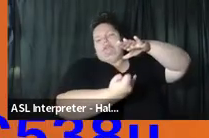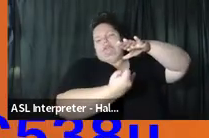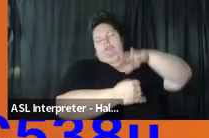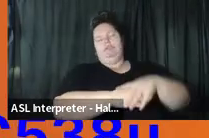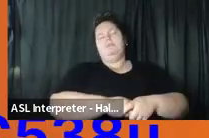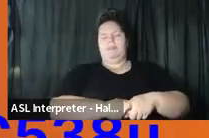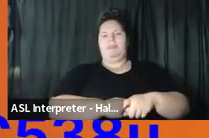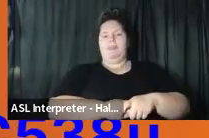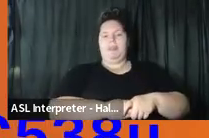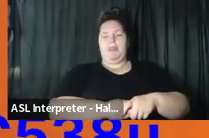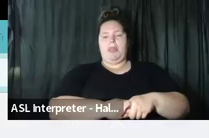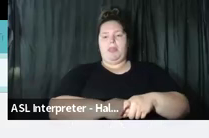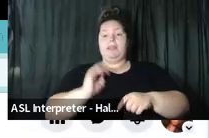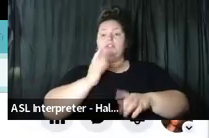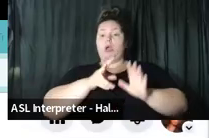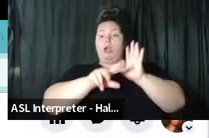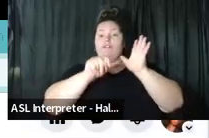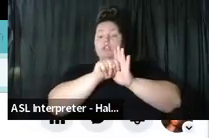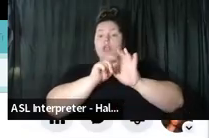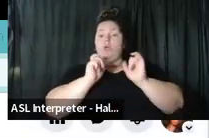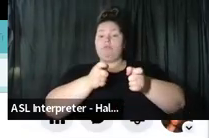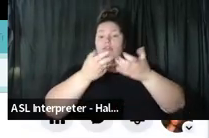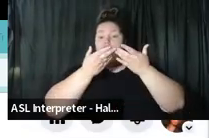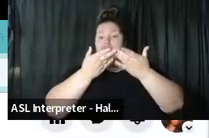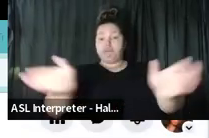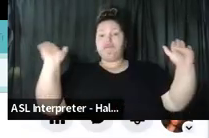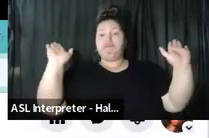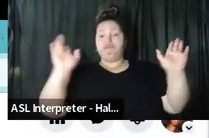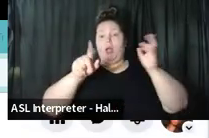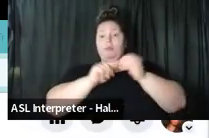So the video that we're going to watch is going to give an overview of the AT program.